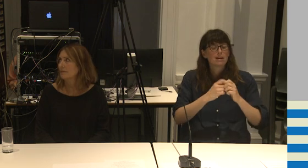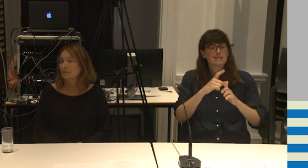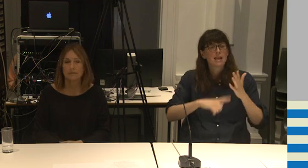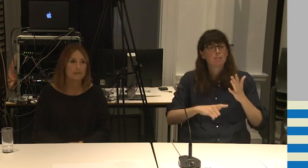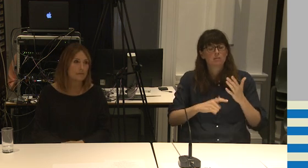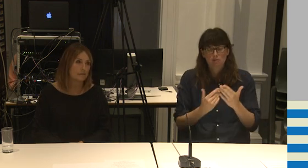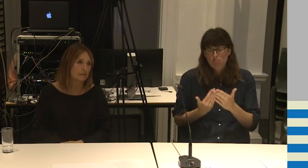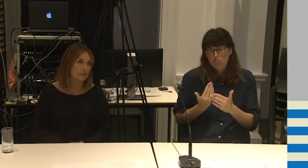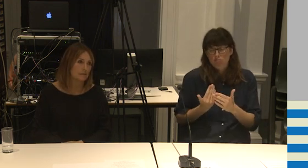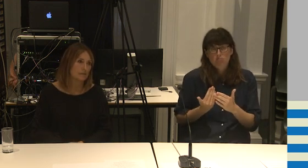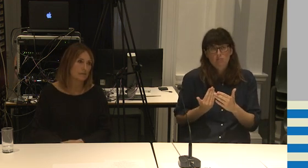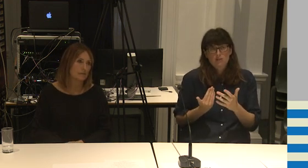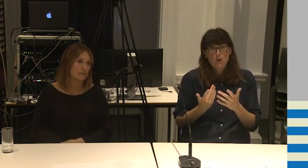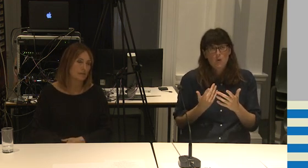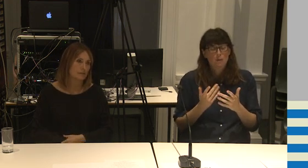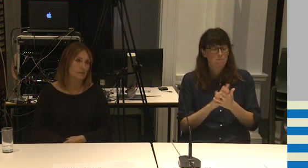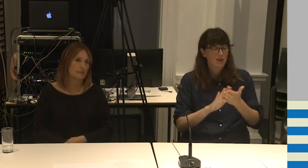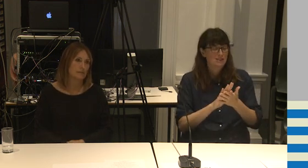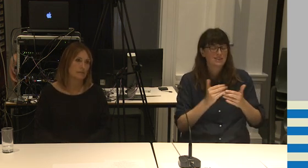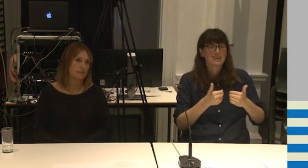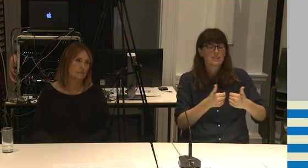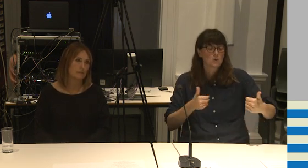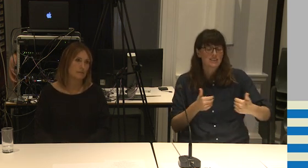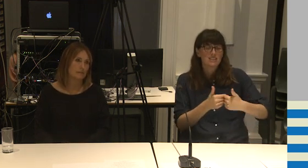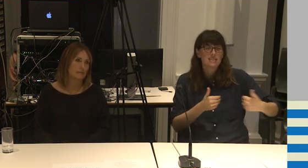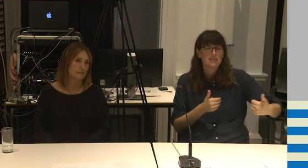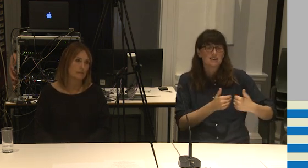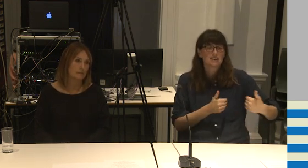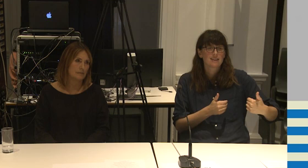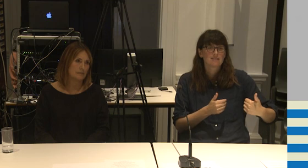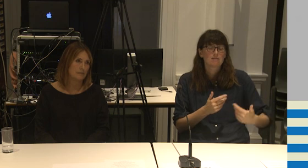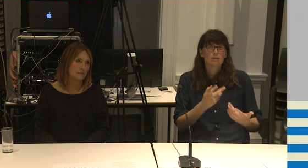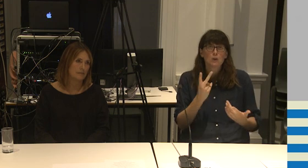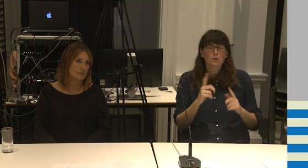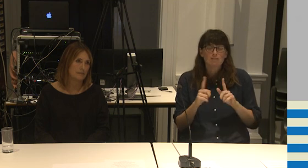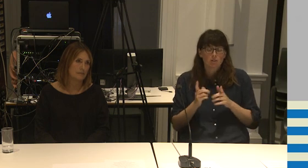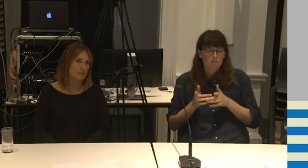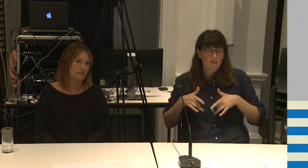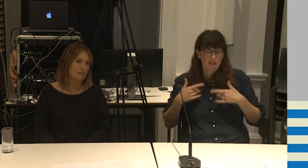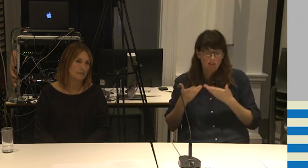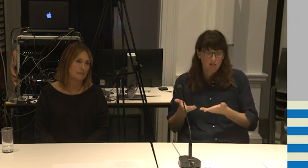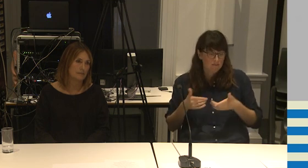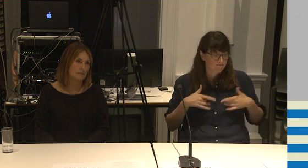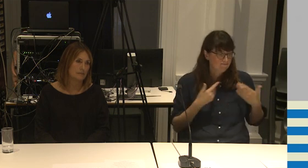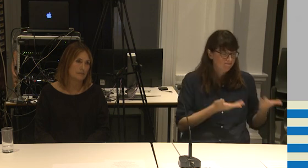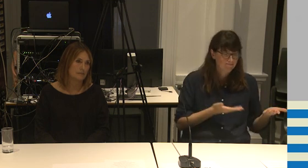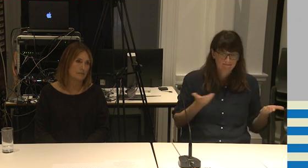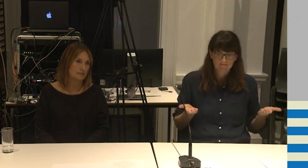combined with the exclusionary industry. But there's kind of two sides of that. Like, yes, I'm really pleased that